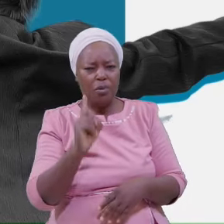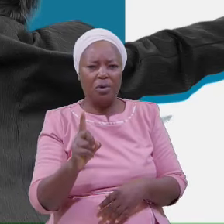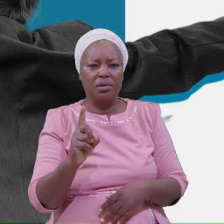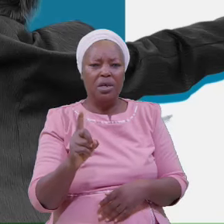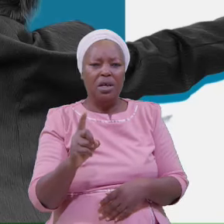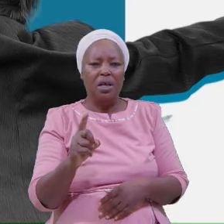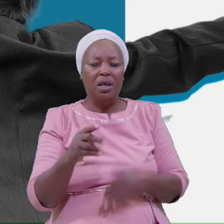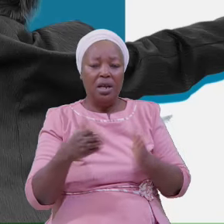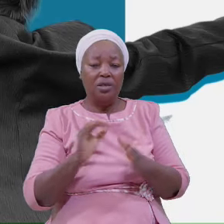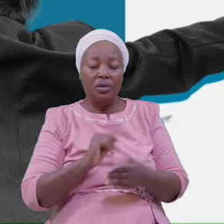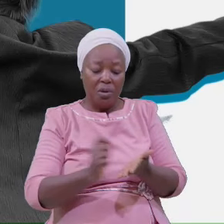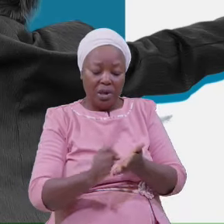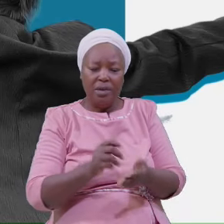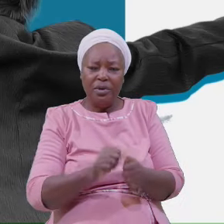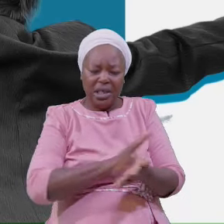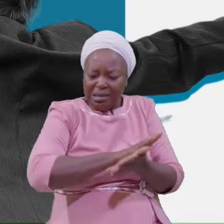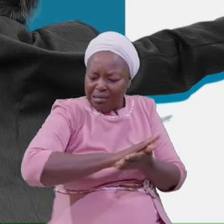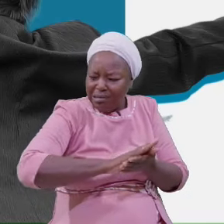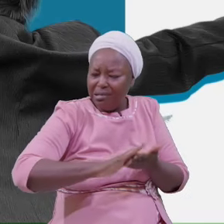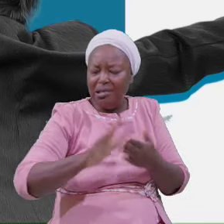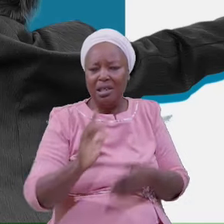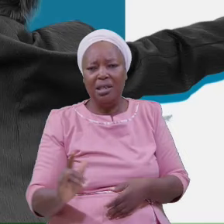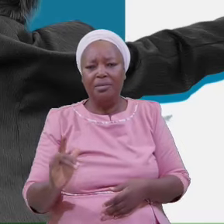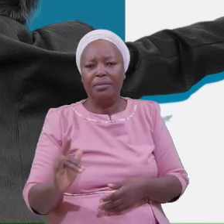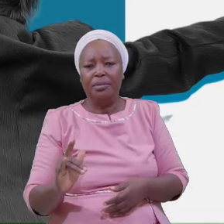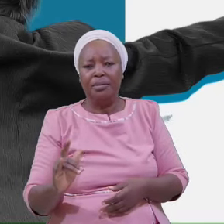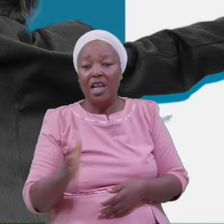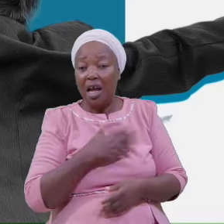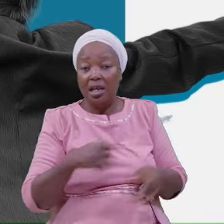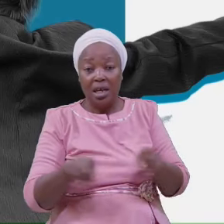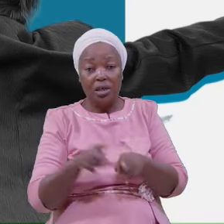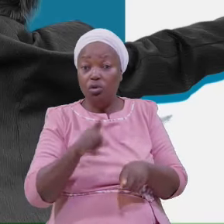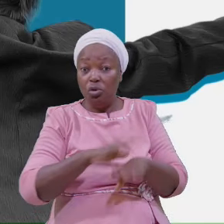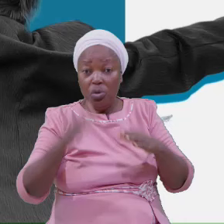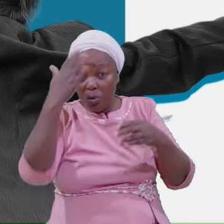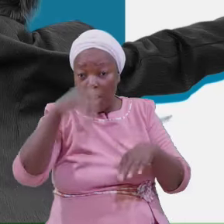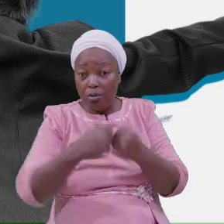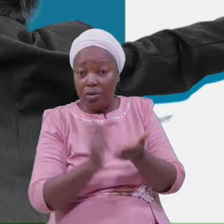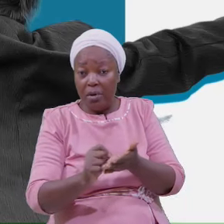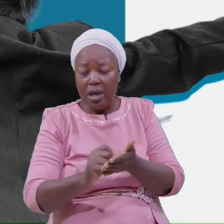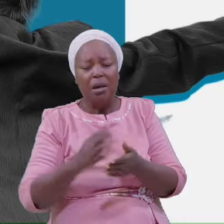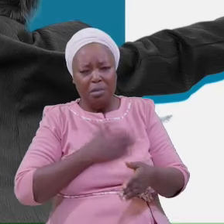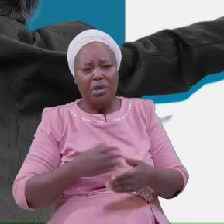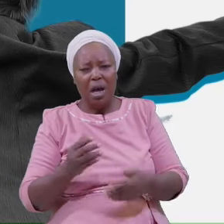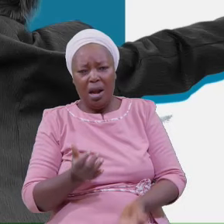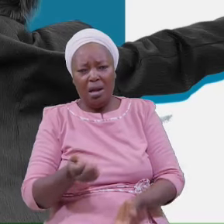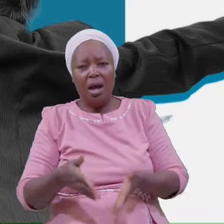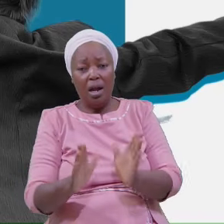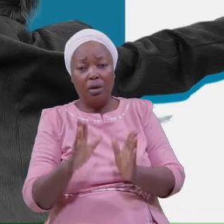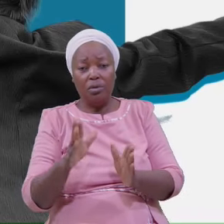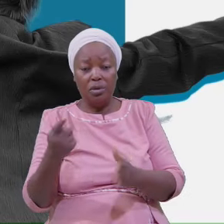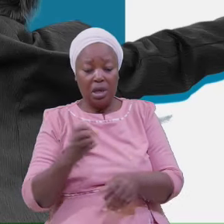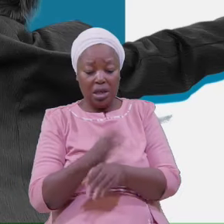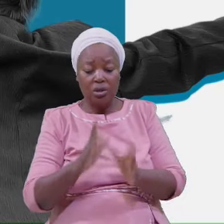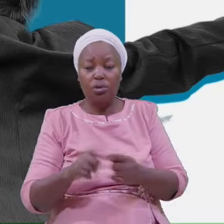legibly, correctly. As we are doing that in Alpha location here, all other church locations all over the